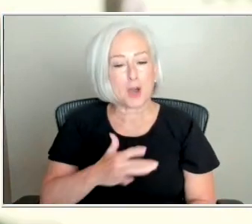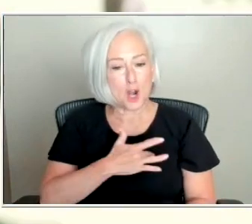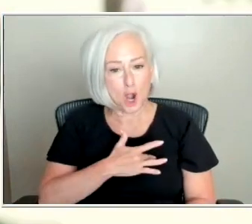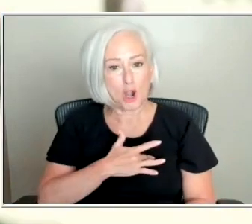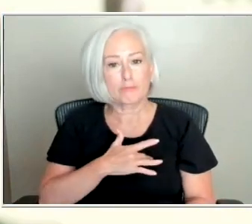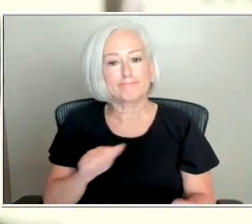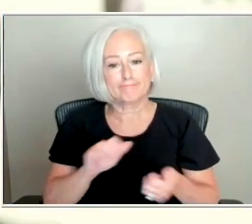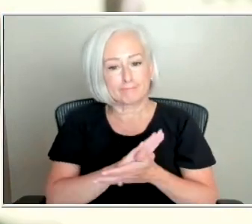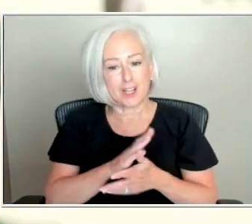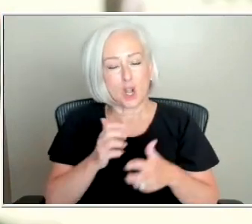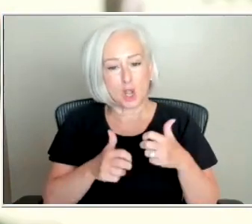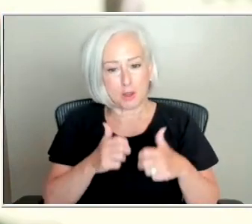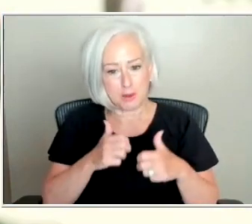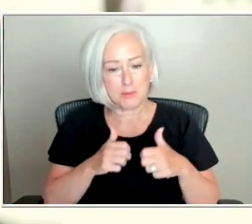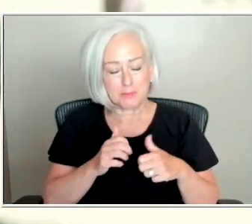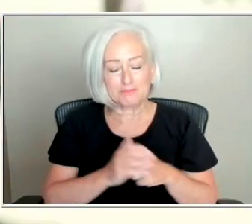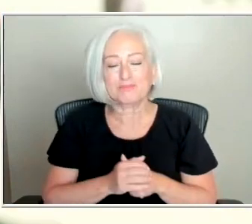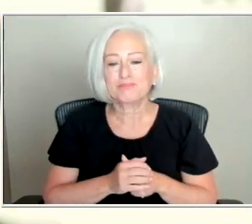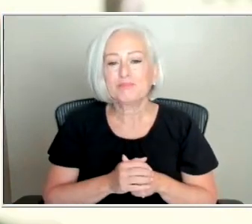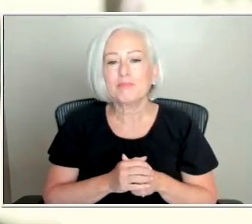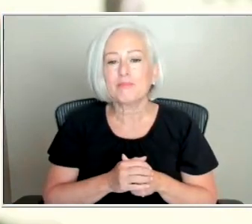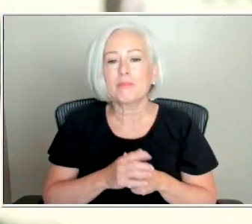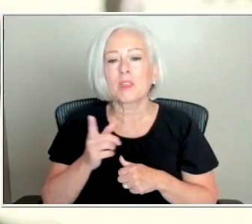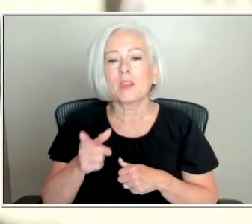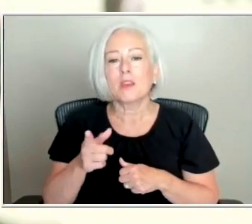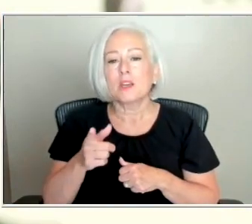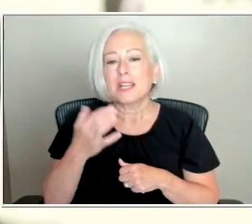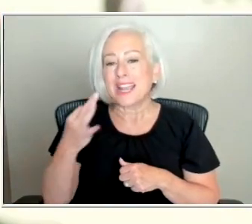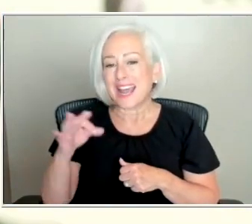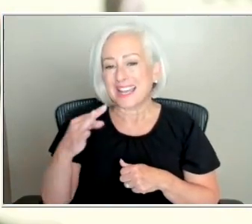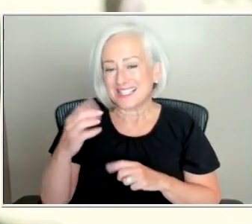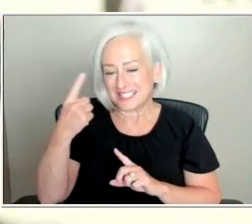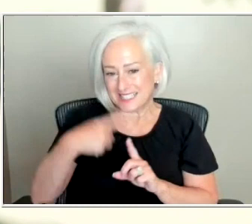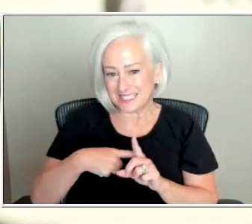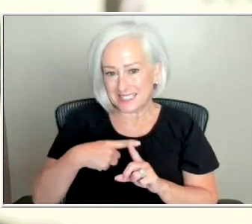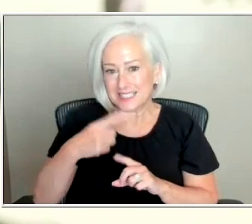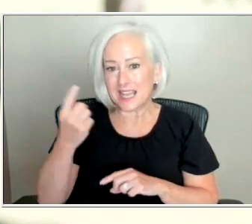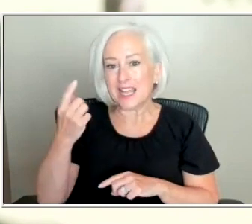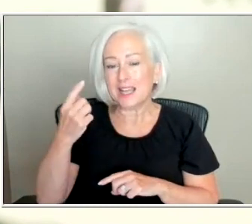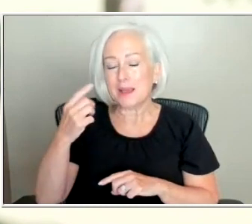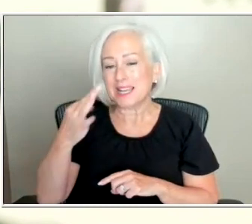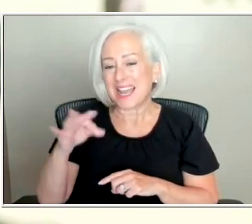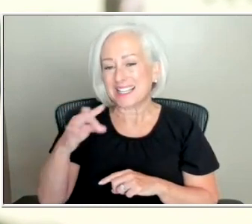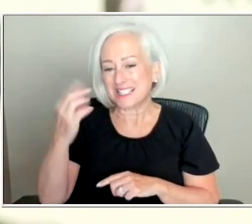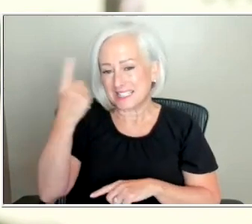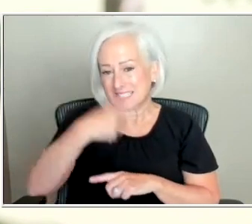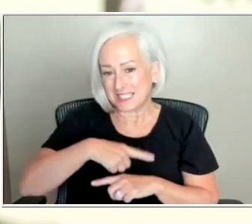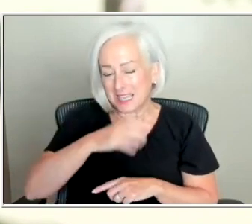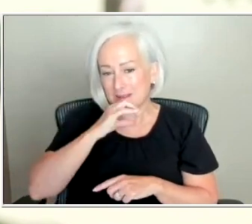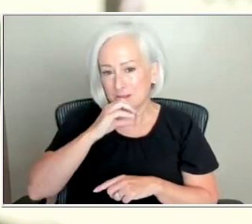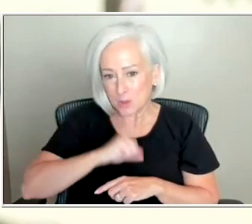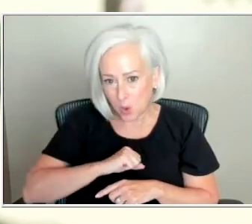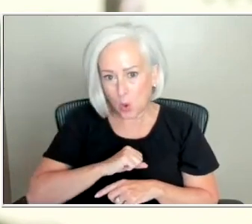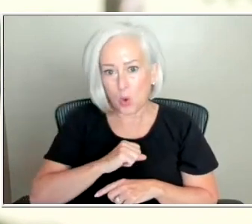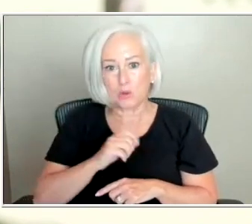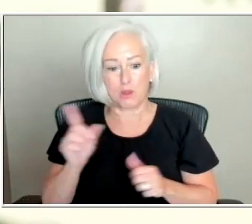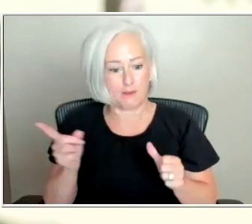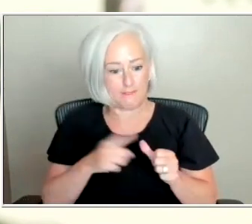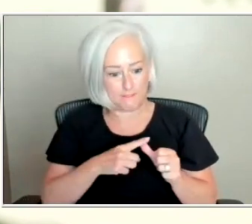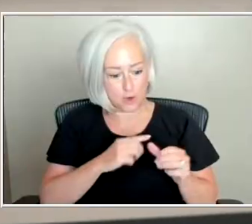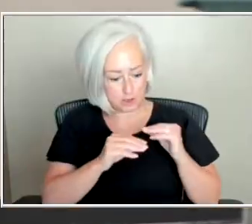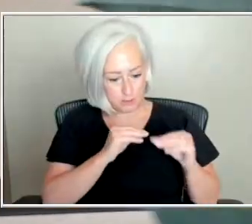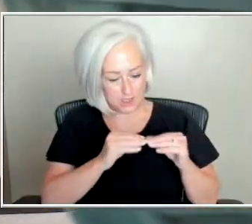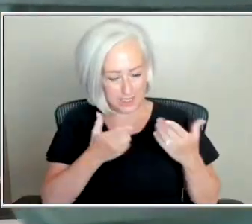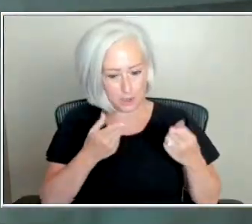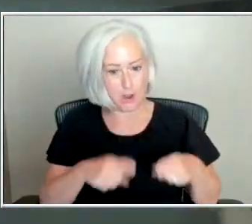born and my valve was not letting blood go out into the body. So the doctors had to go in and open